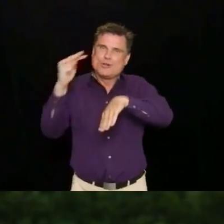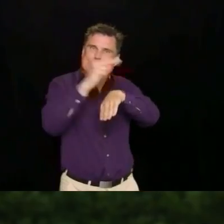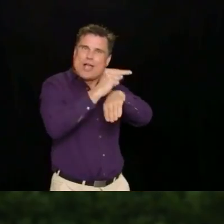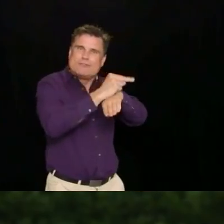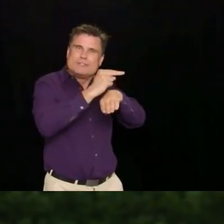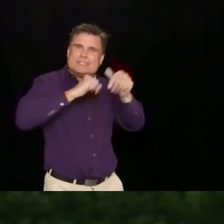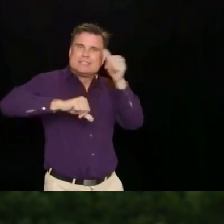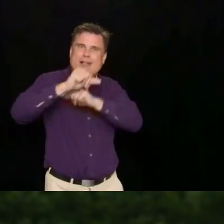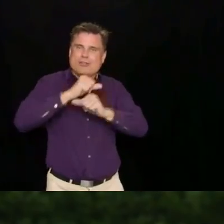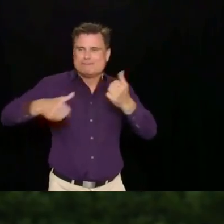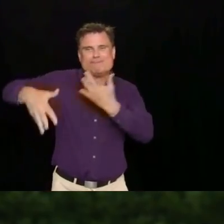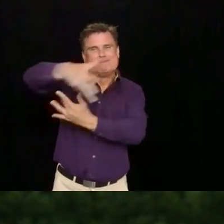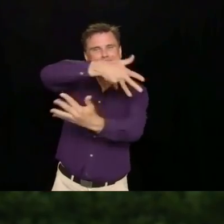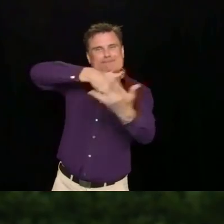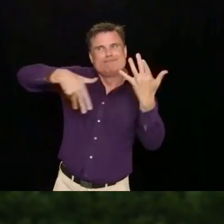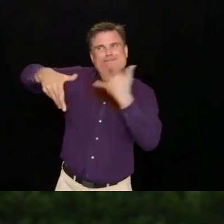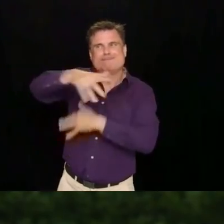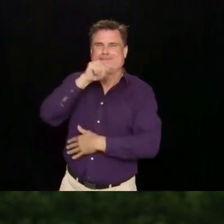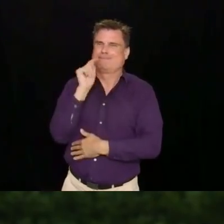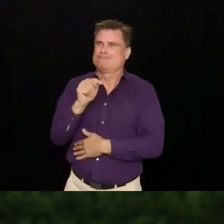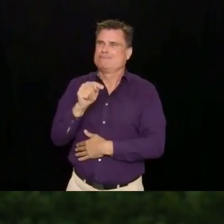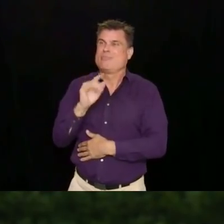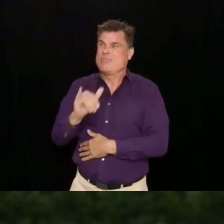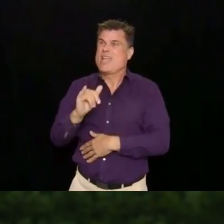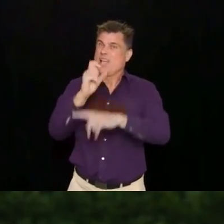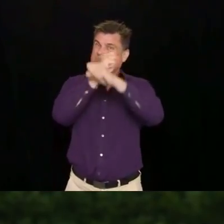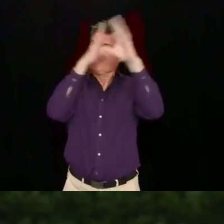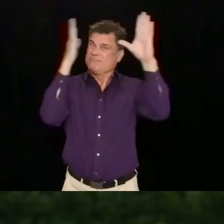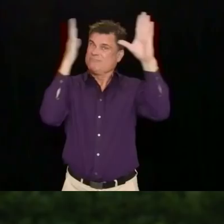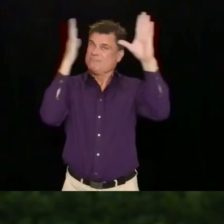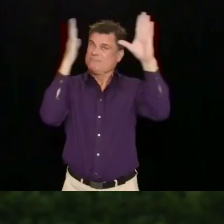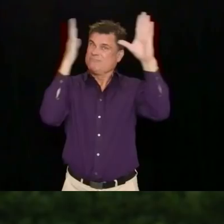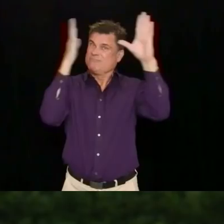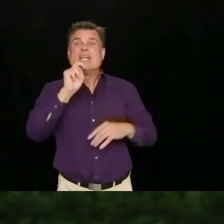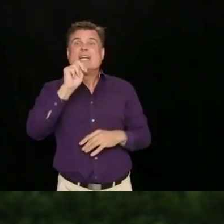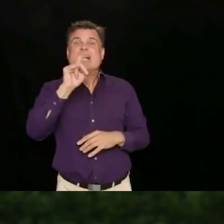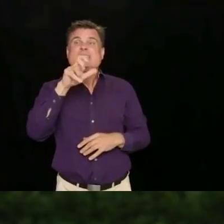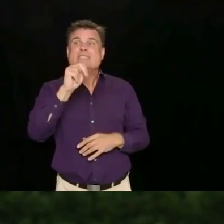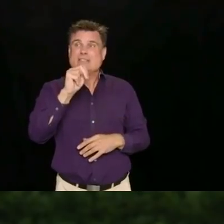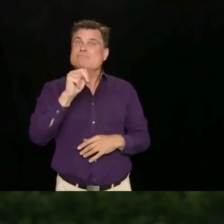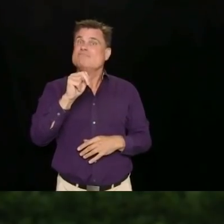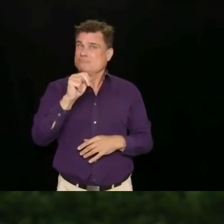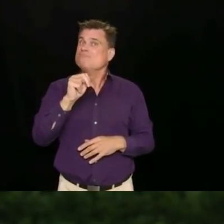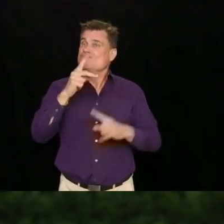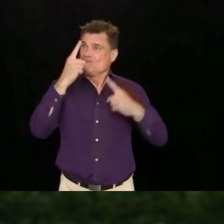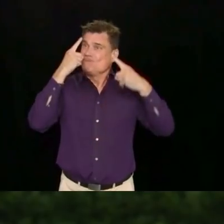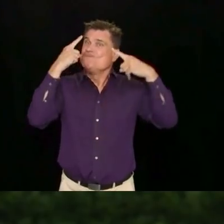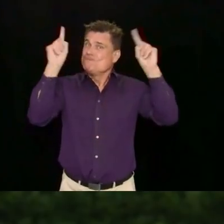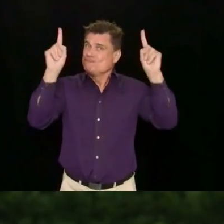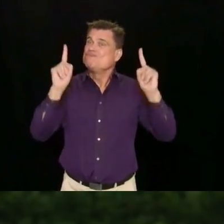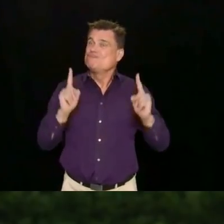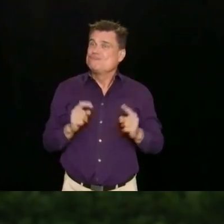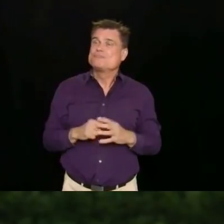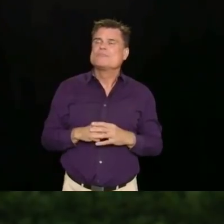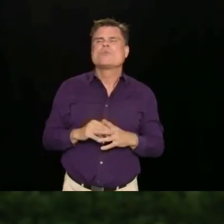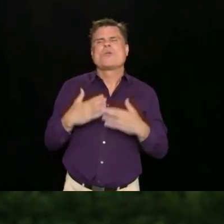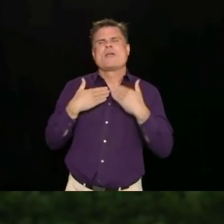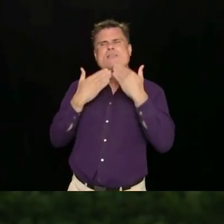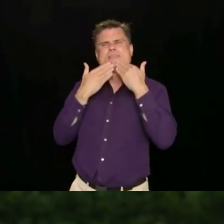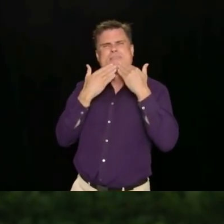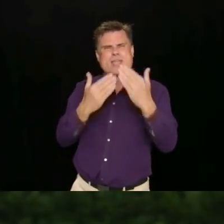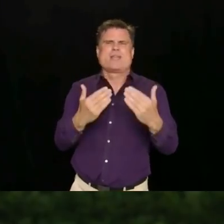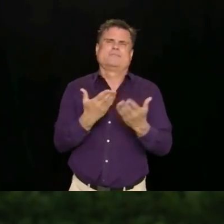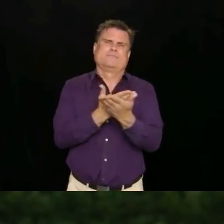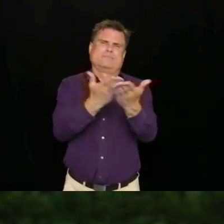was started in Nelson and is now being realized today with this announcement, I want to thank all of